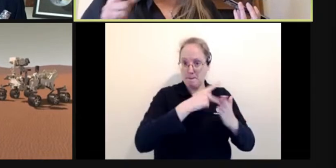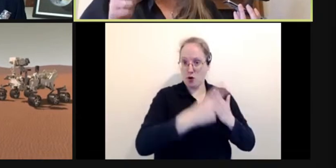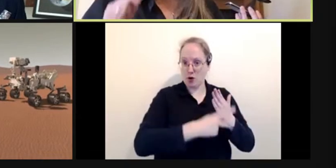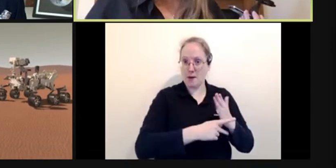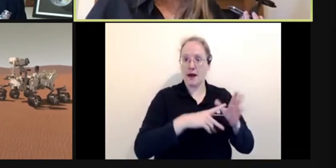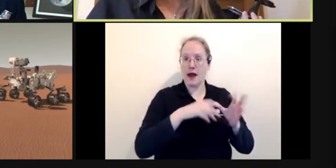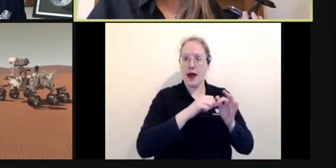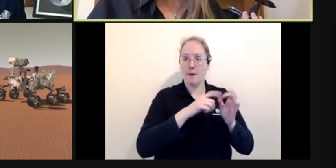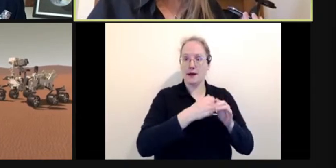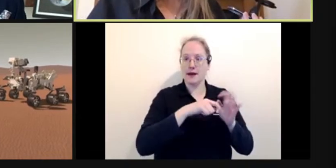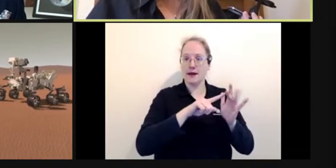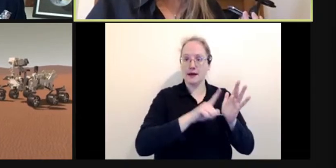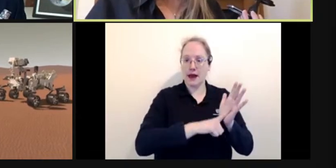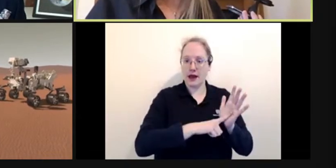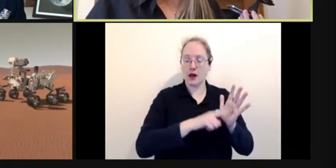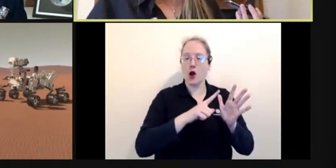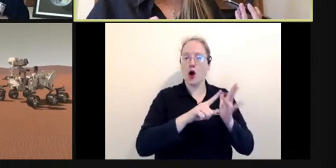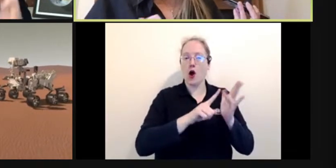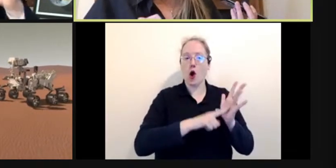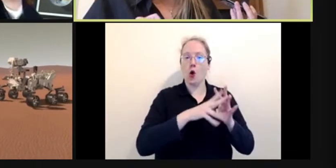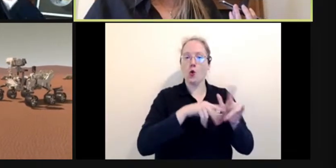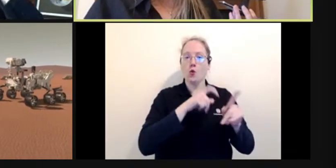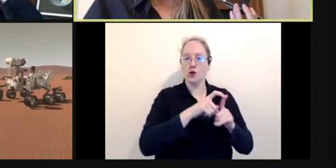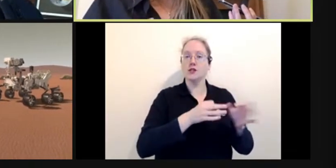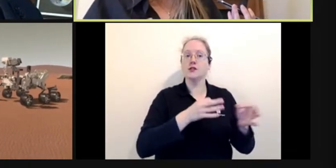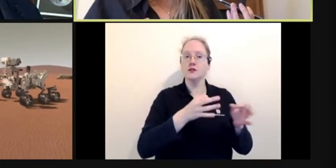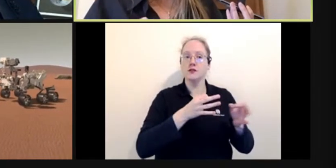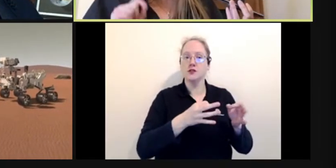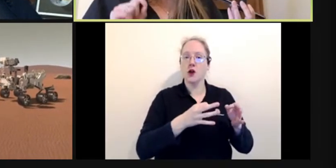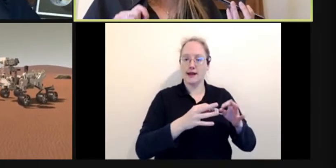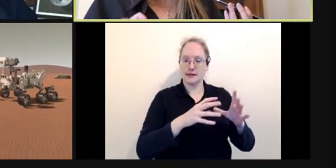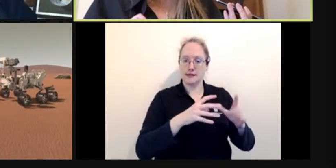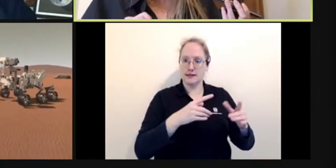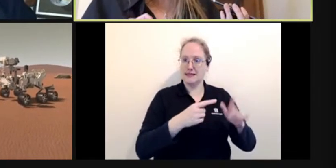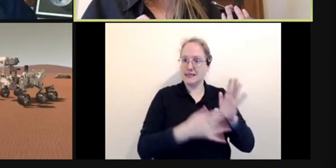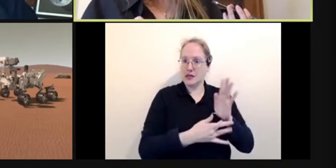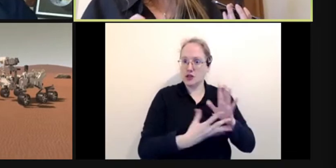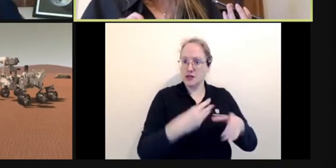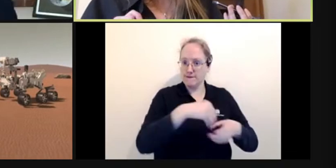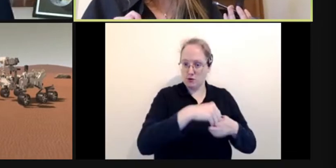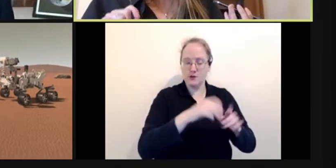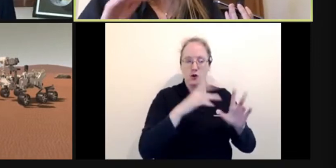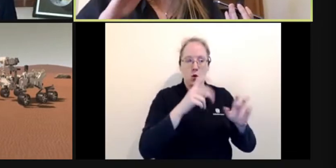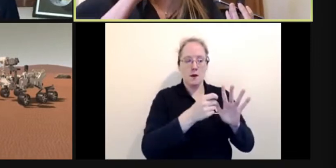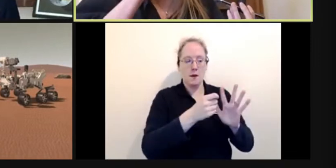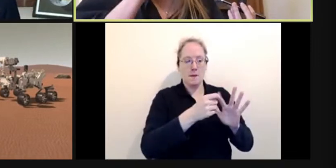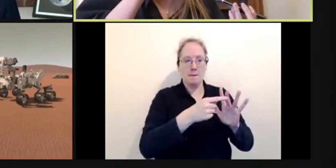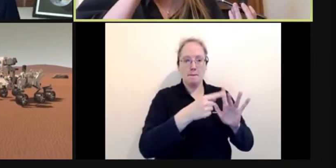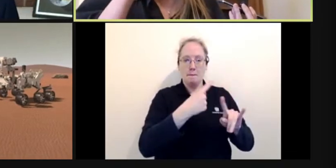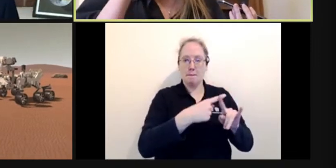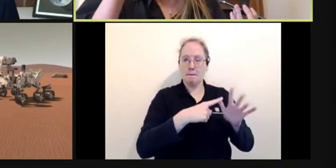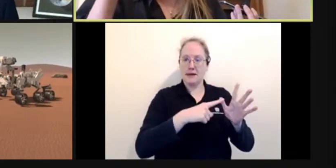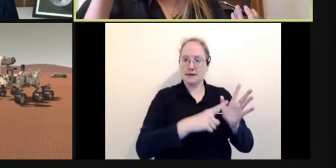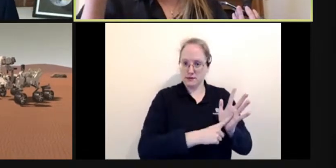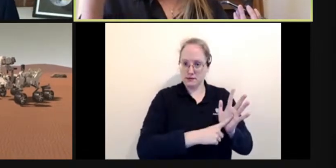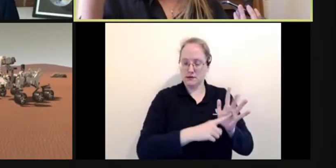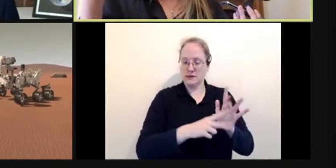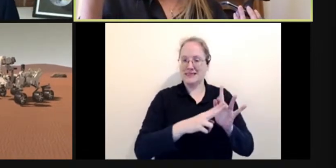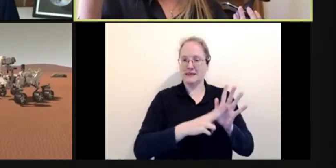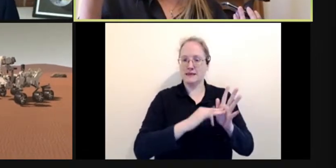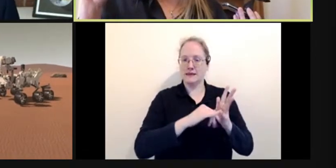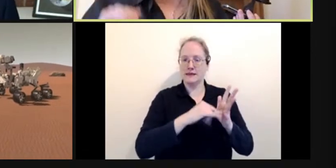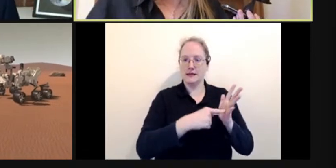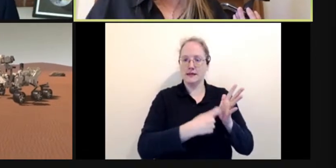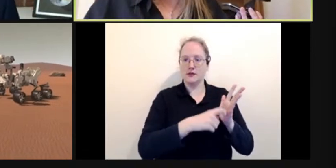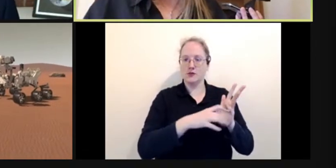instruments on this rover. And it's called the Pixel instrument. And what it does is it scans the